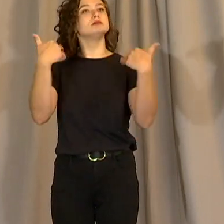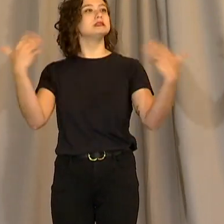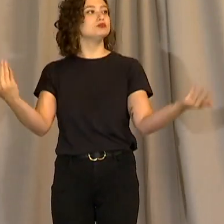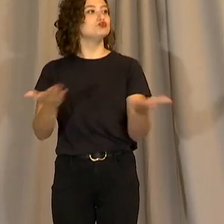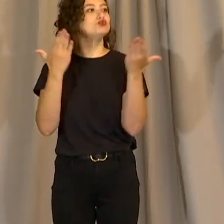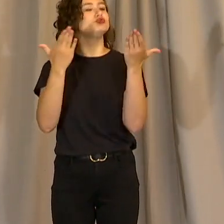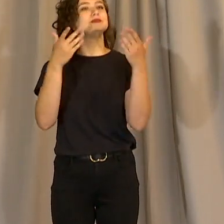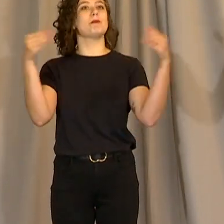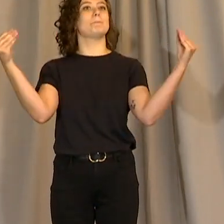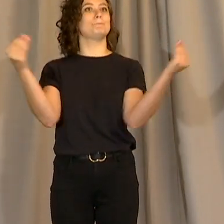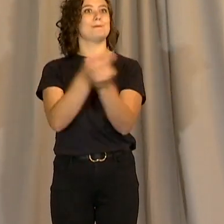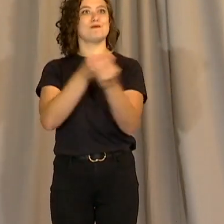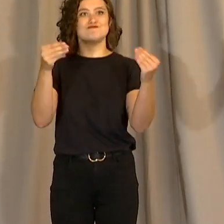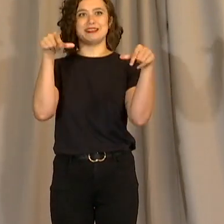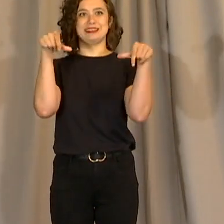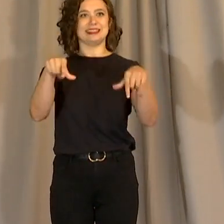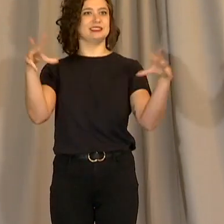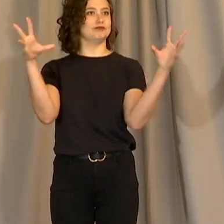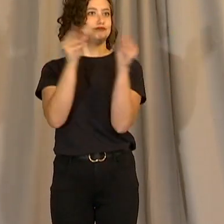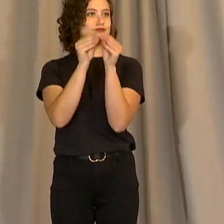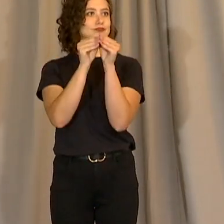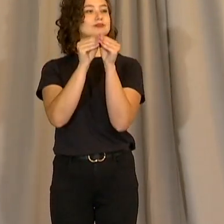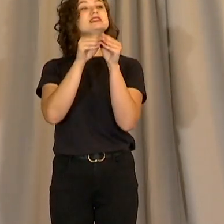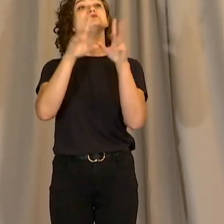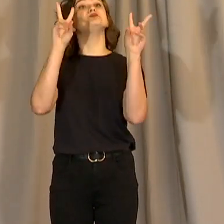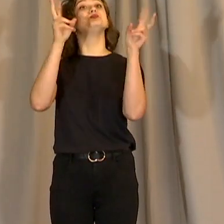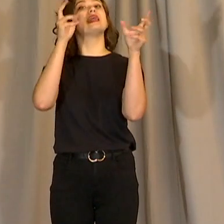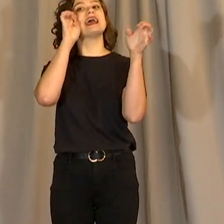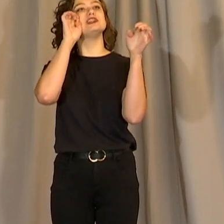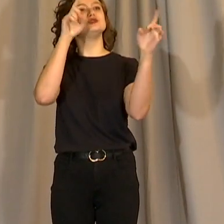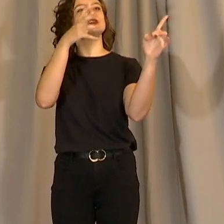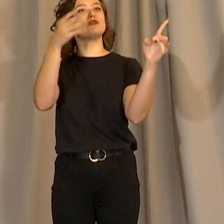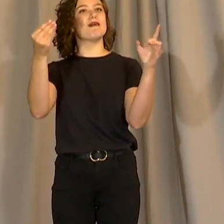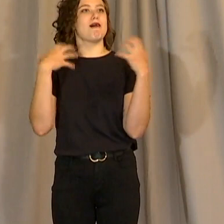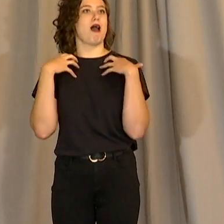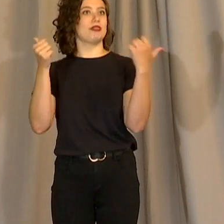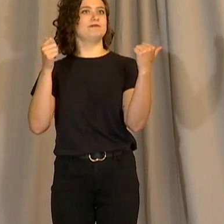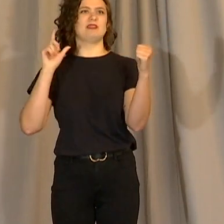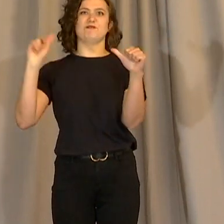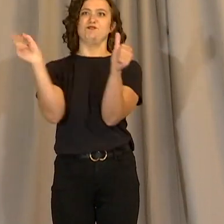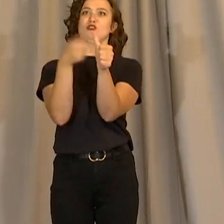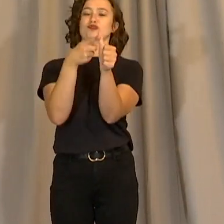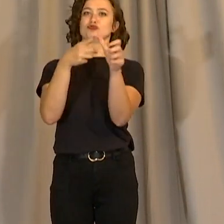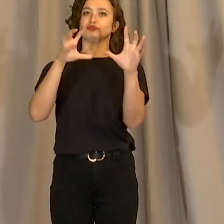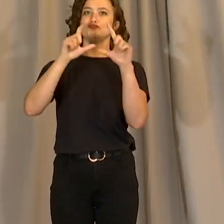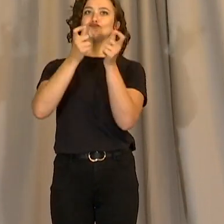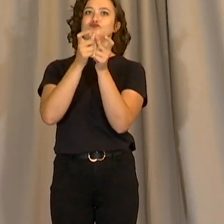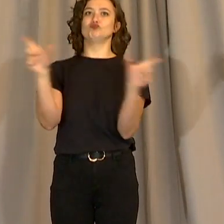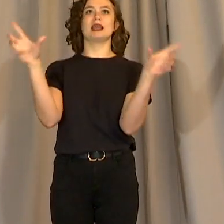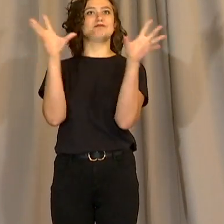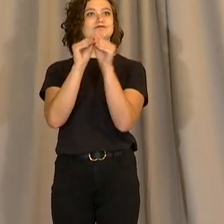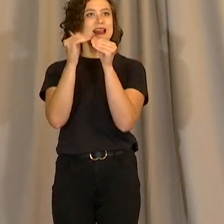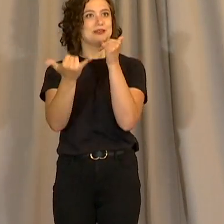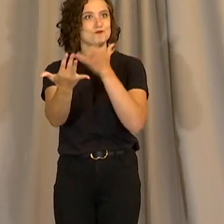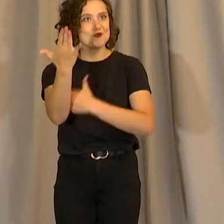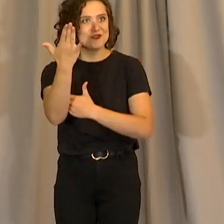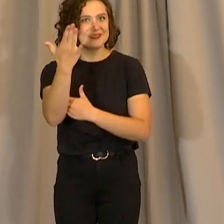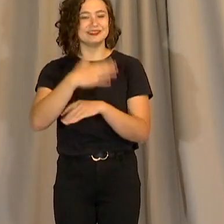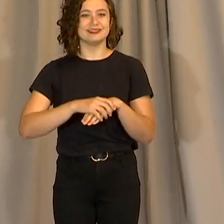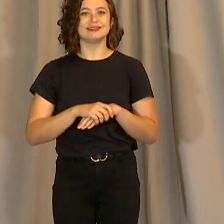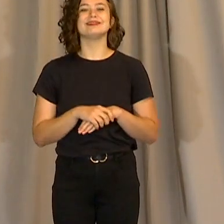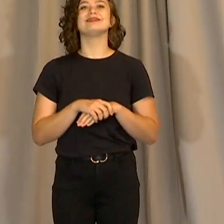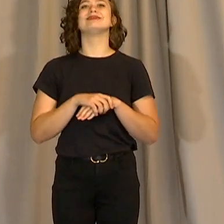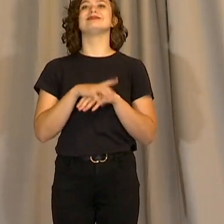moderating this session, which is education and health. It is our first breakout session of the morning. And I